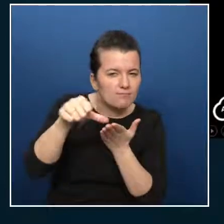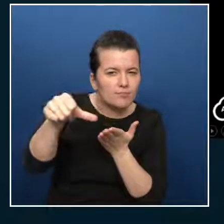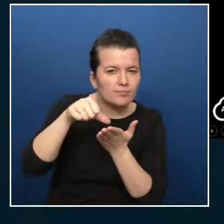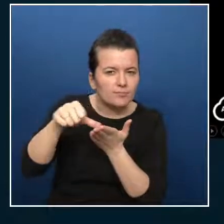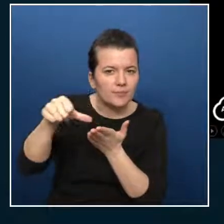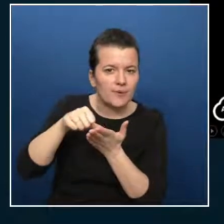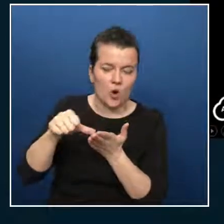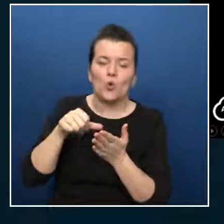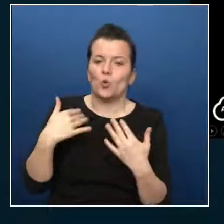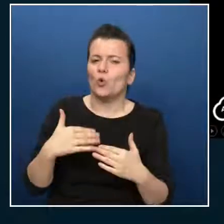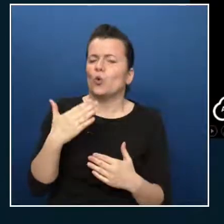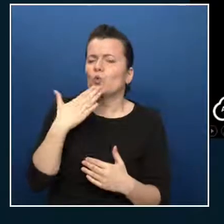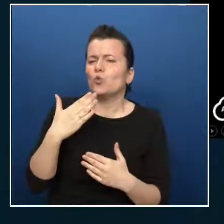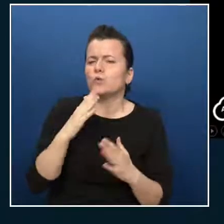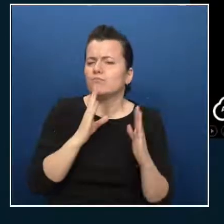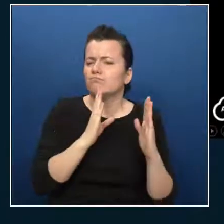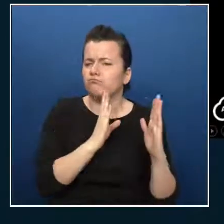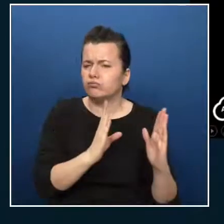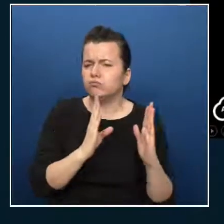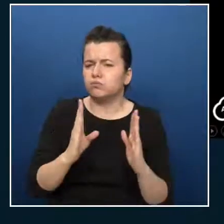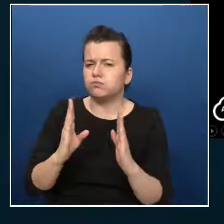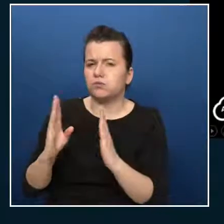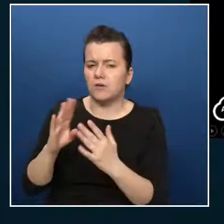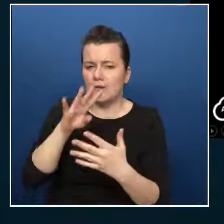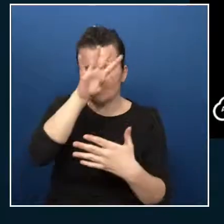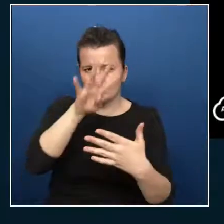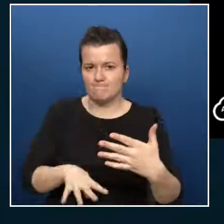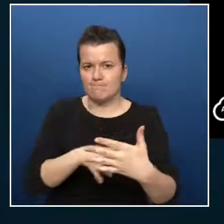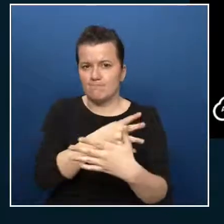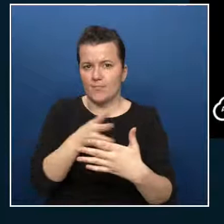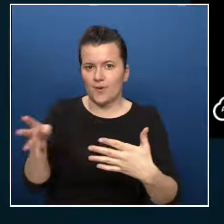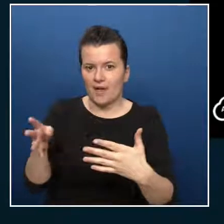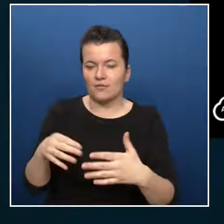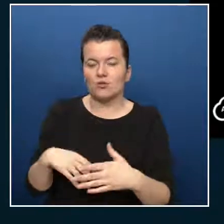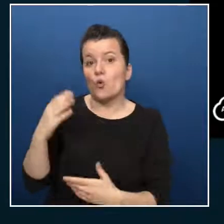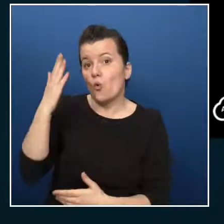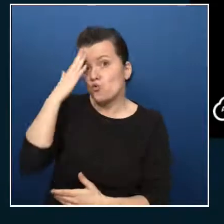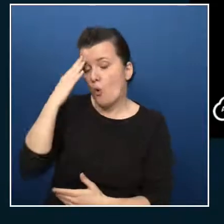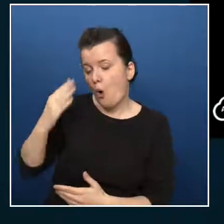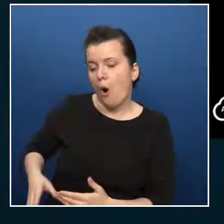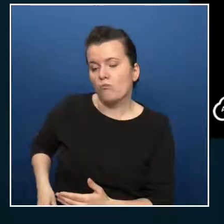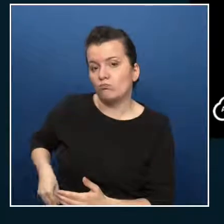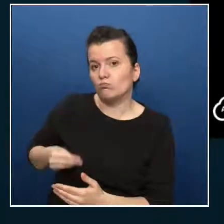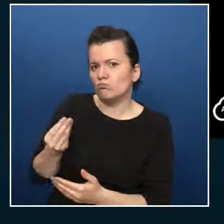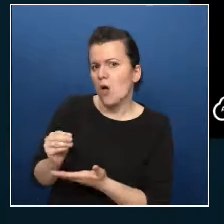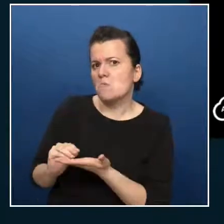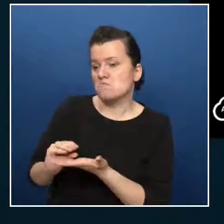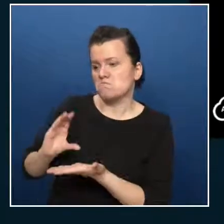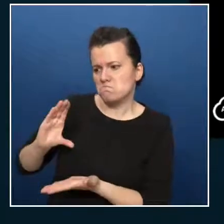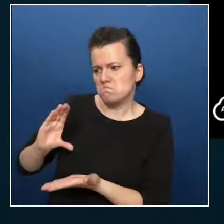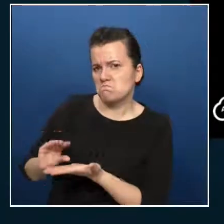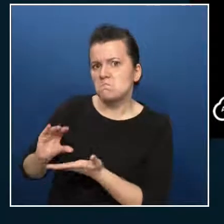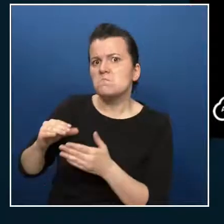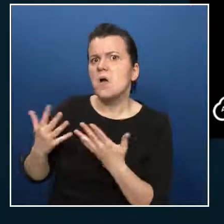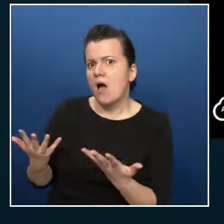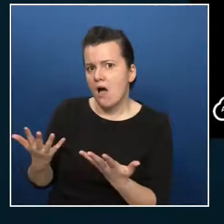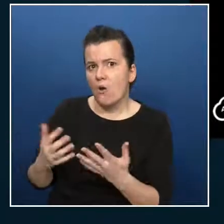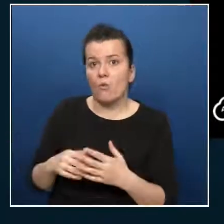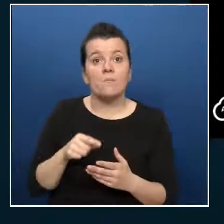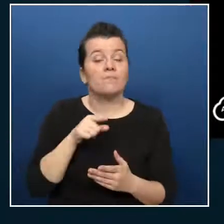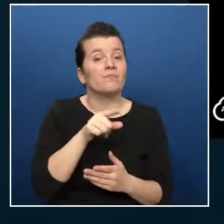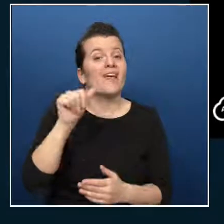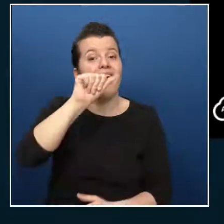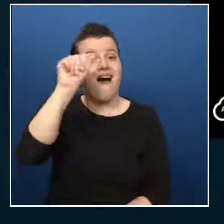means that we need to make use of the resources that we have, for example, Azure, the cloud provider that